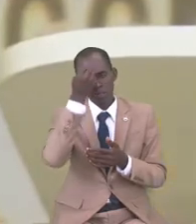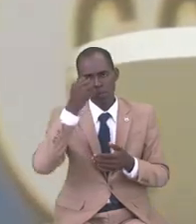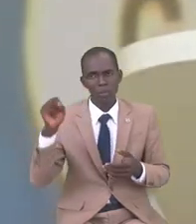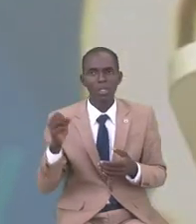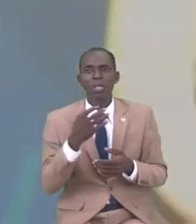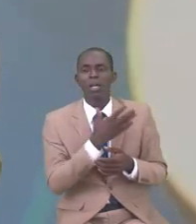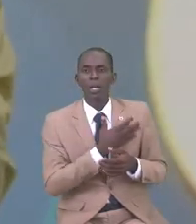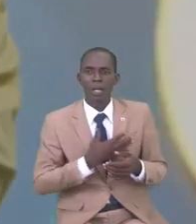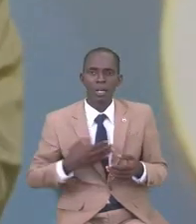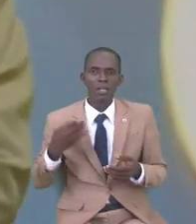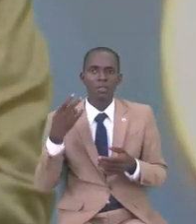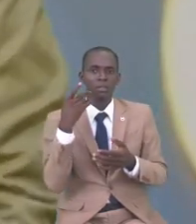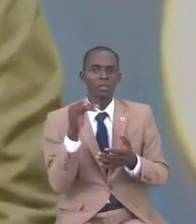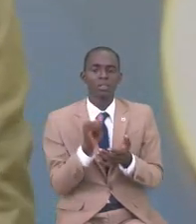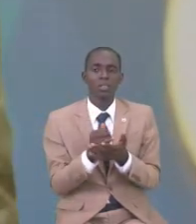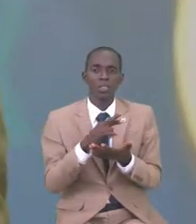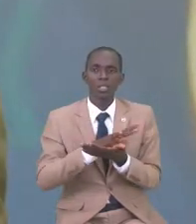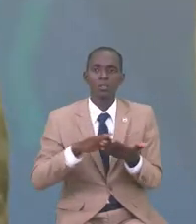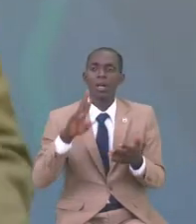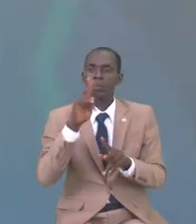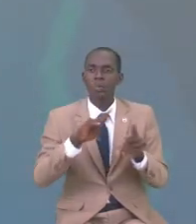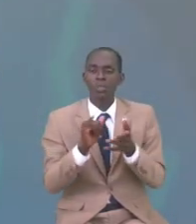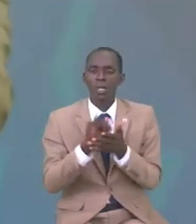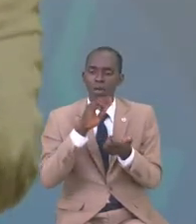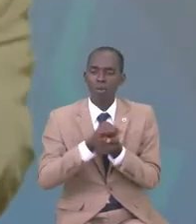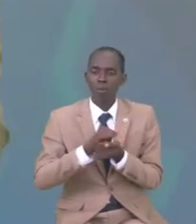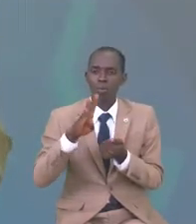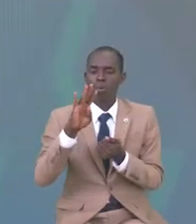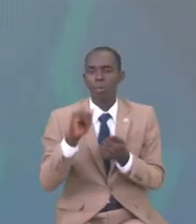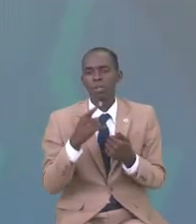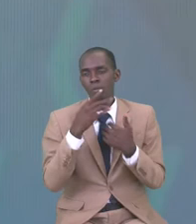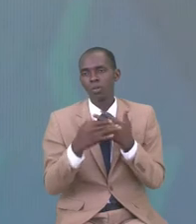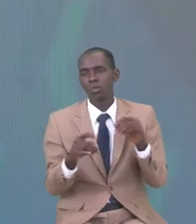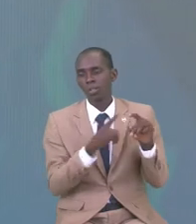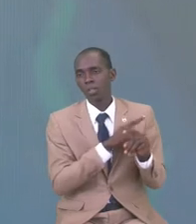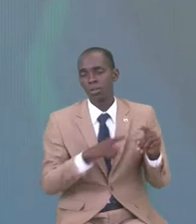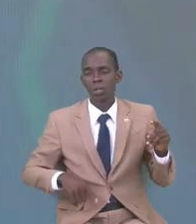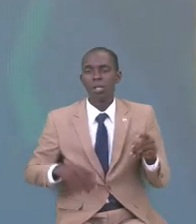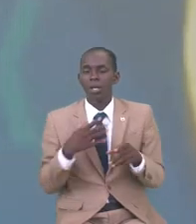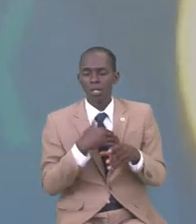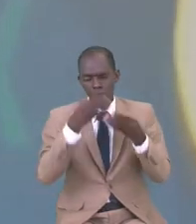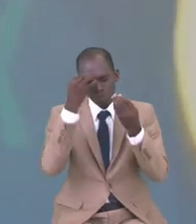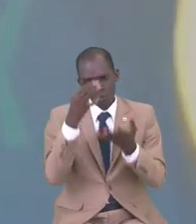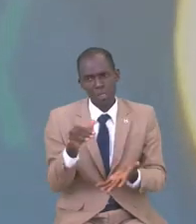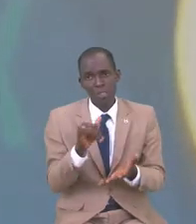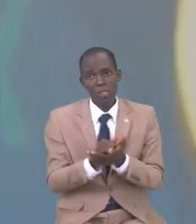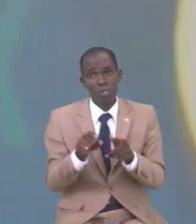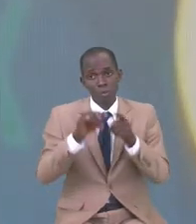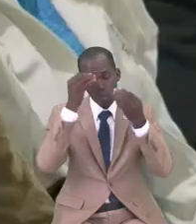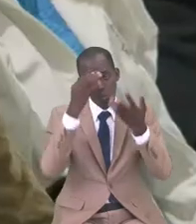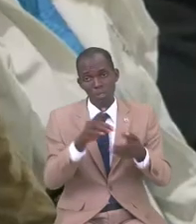God. Be washed in the blood of the Lamb. Obey that. And as you obey the word of the Lord